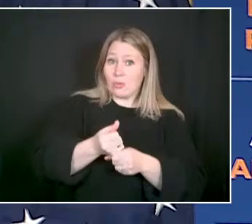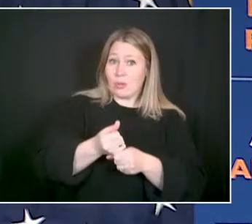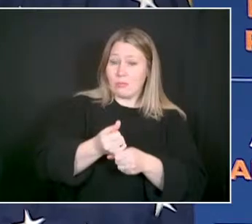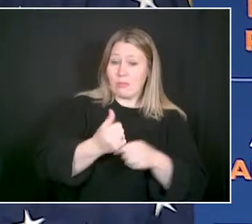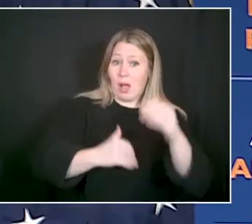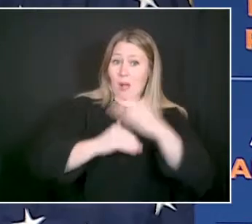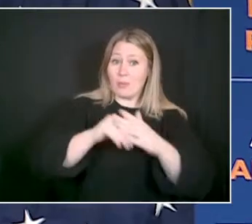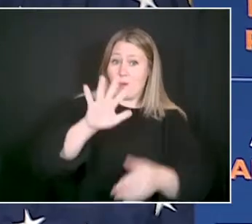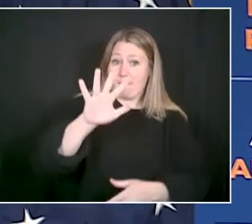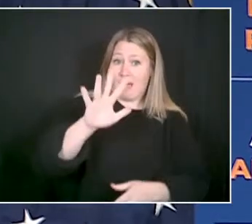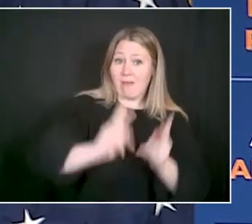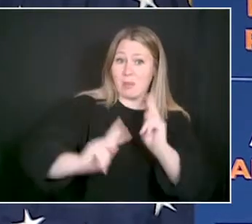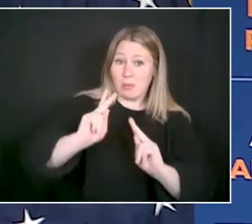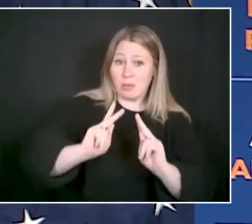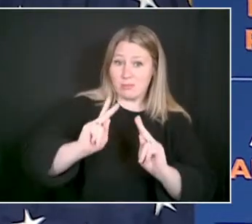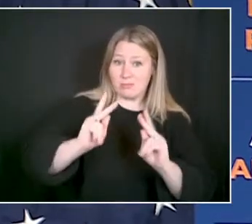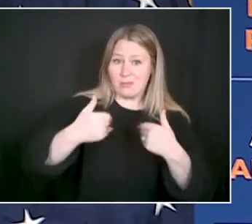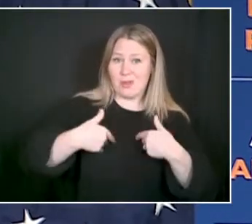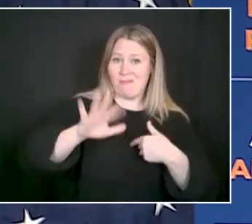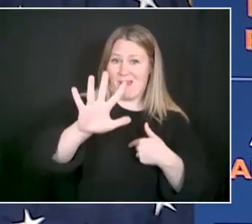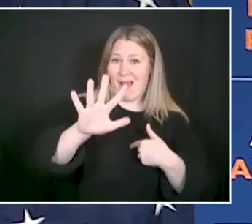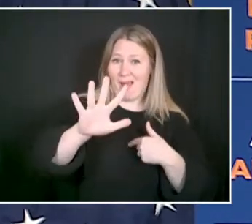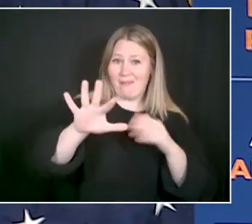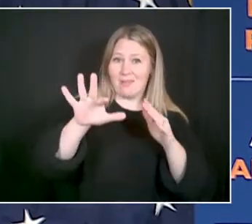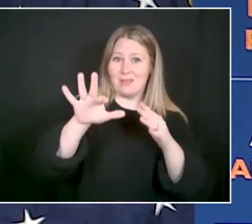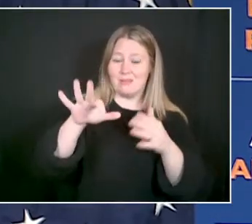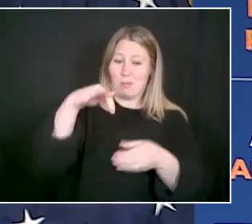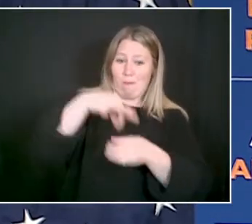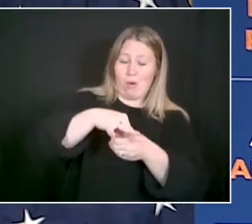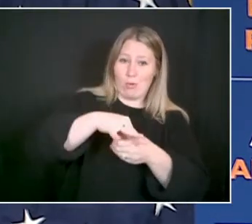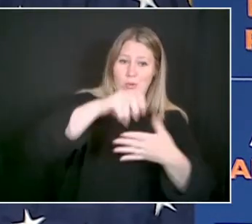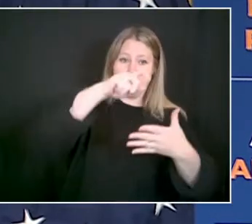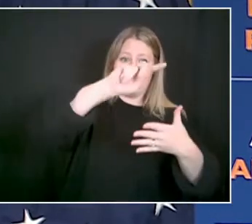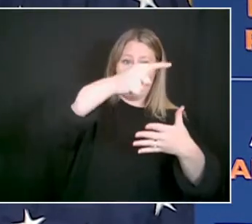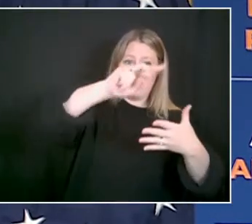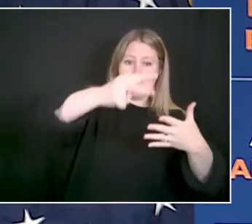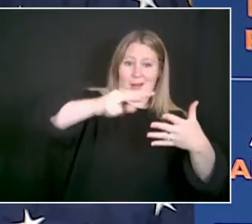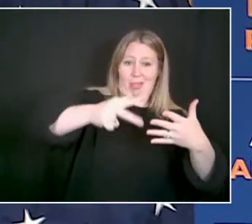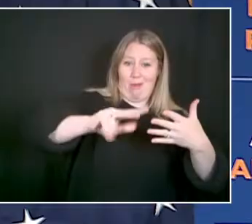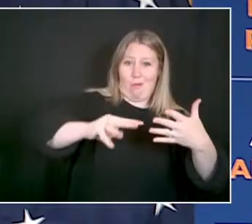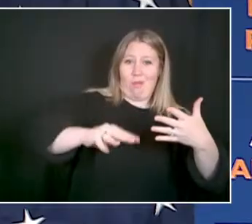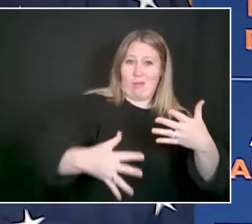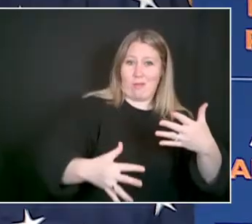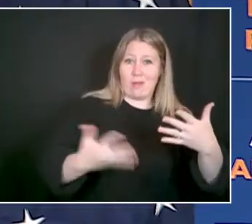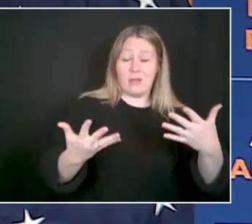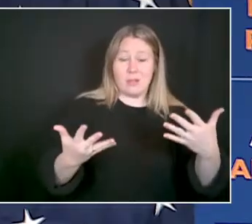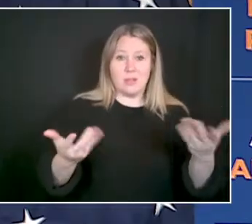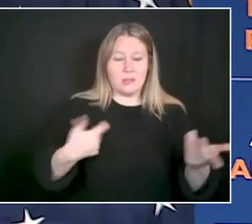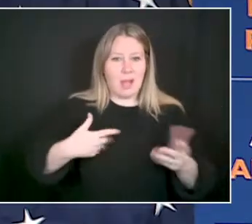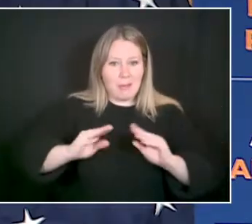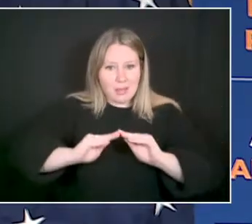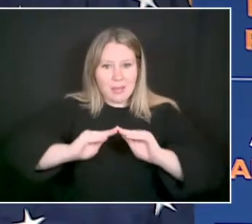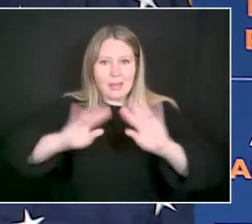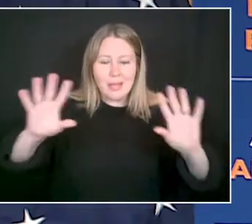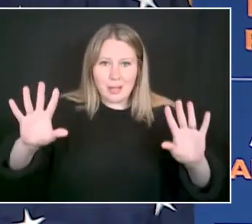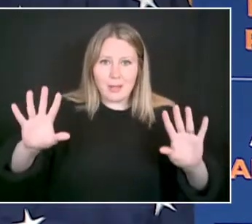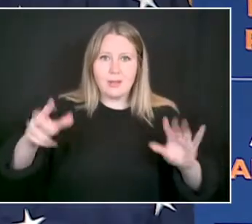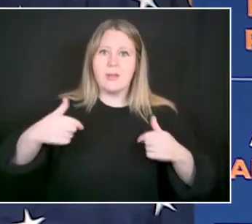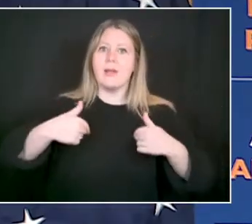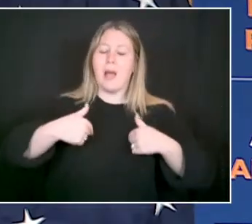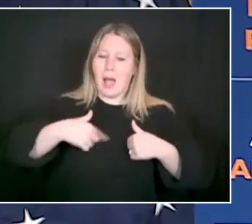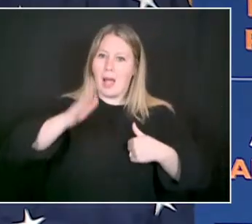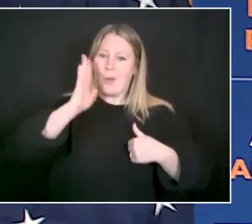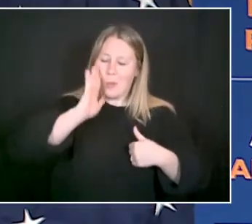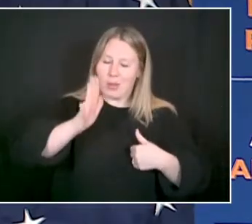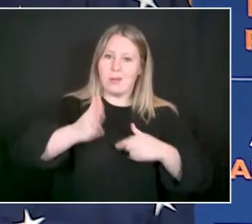get 5 picks. But I've been extremely clear. People are catching up to me. I outpaced everyone, and we're going